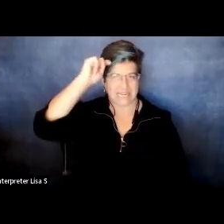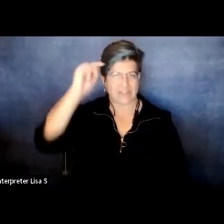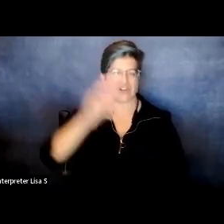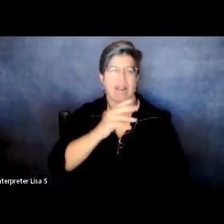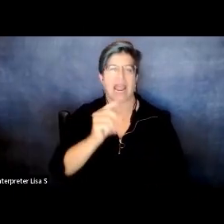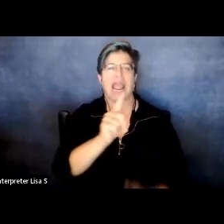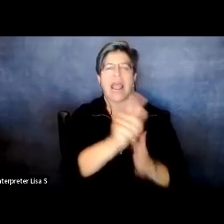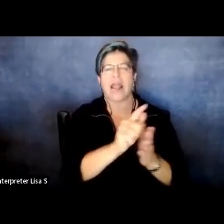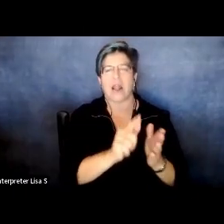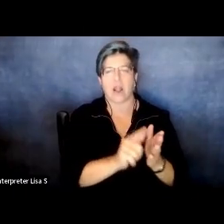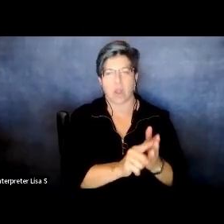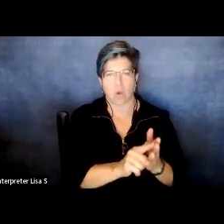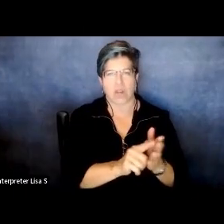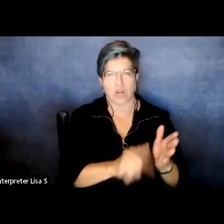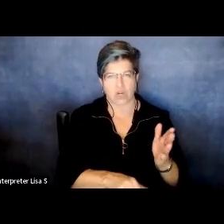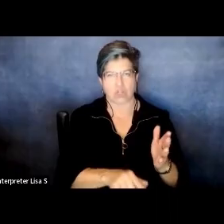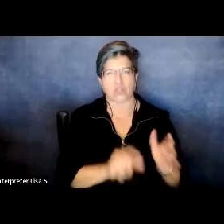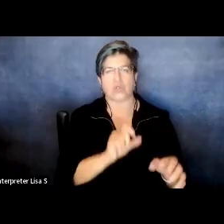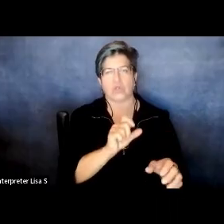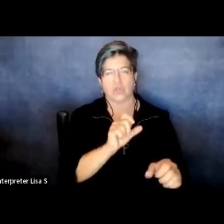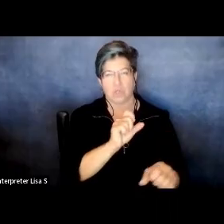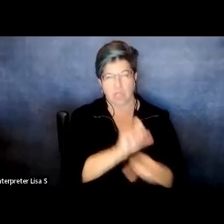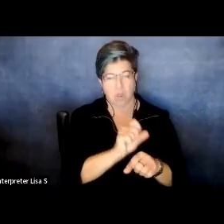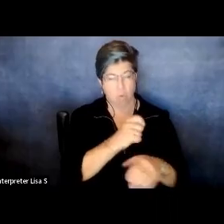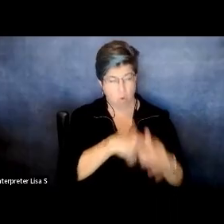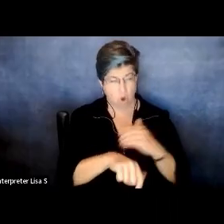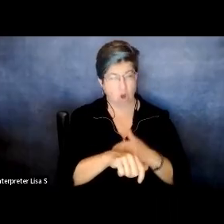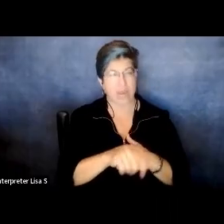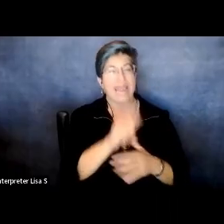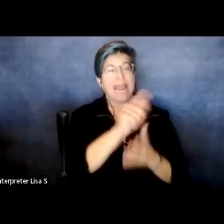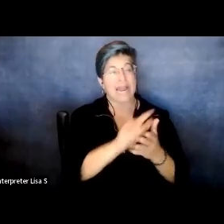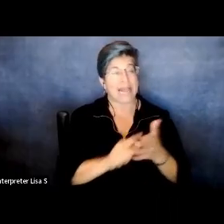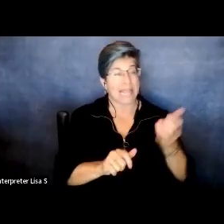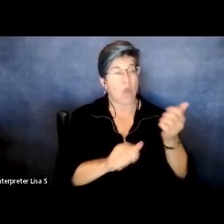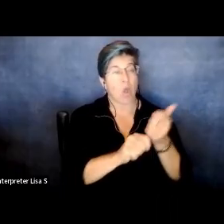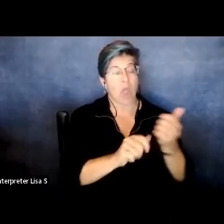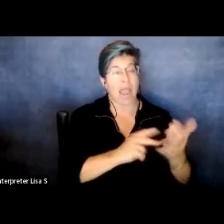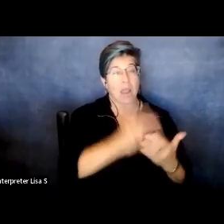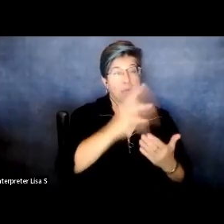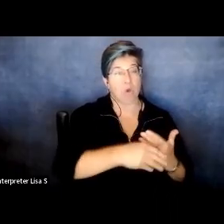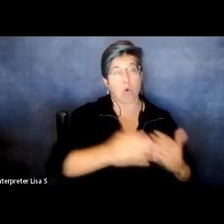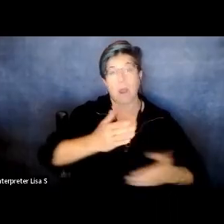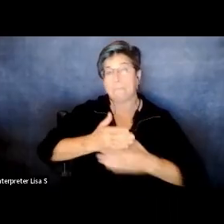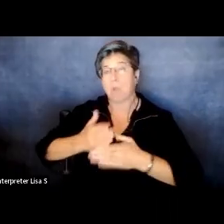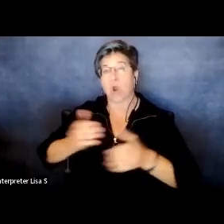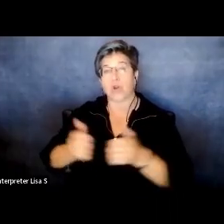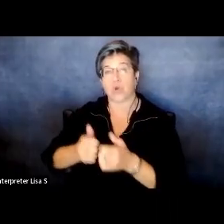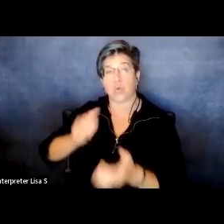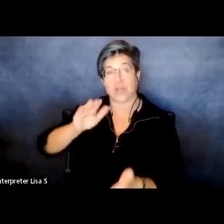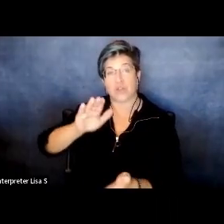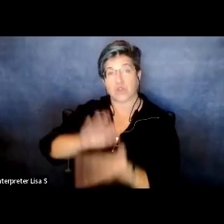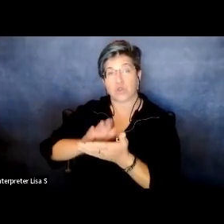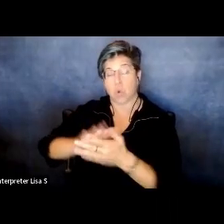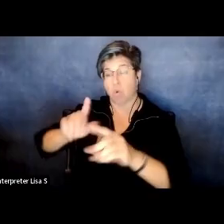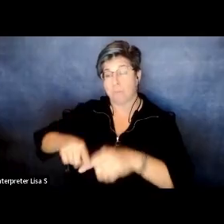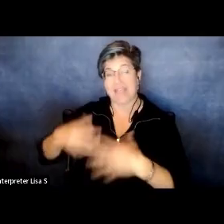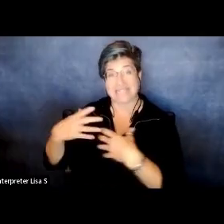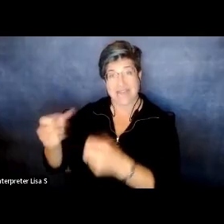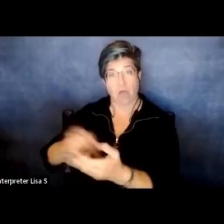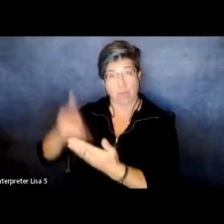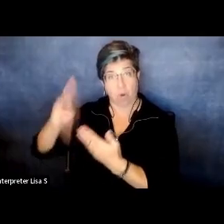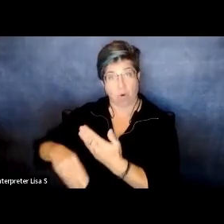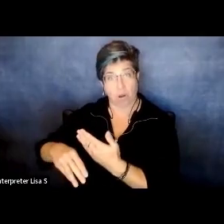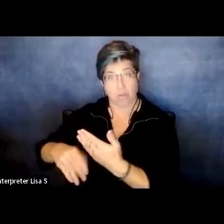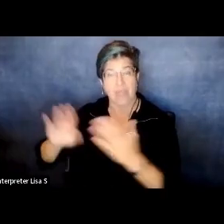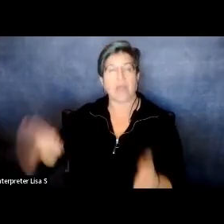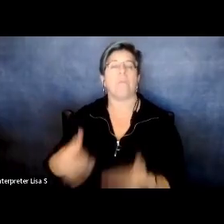lawyers employed in legal aid programs that are partnered with school-based health can provide these services to help